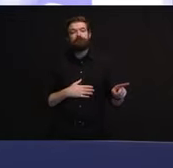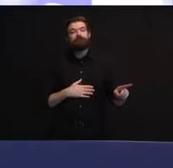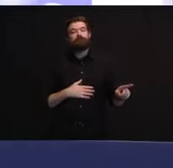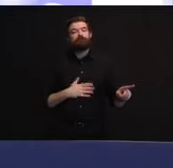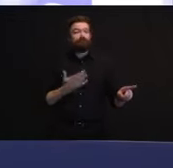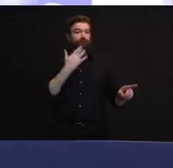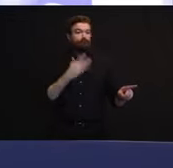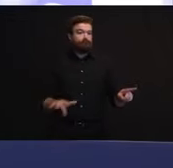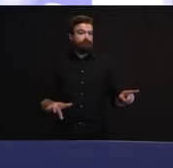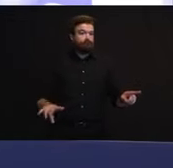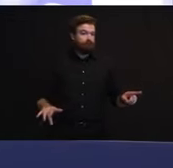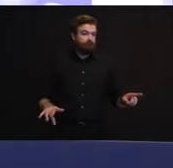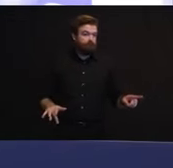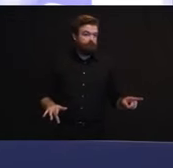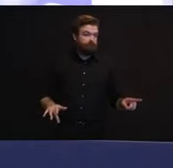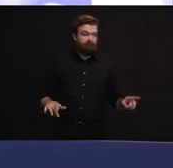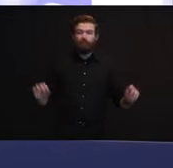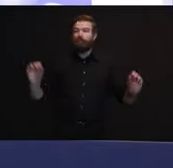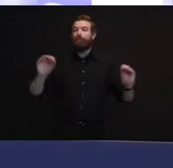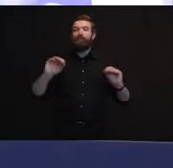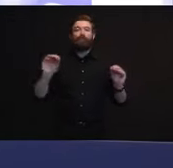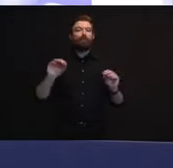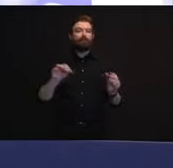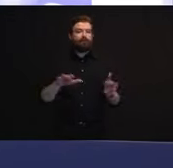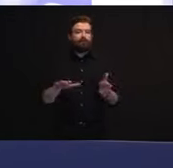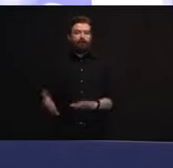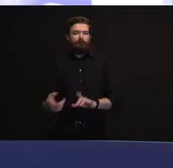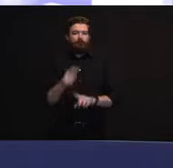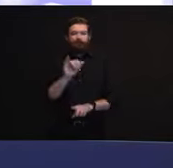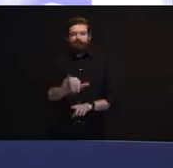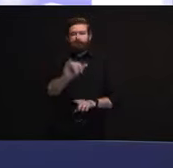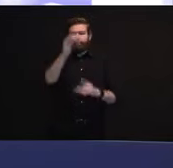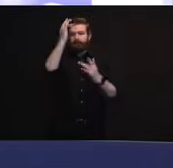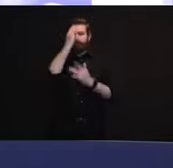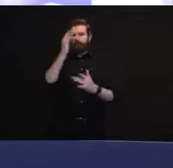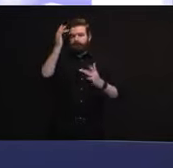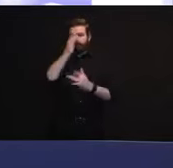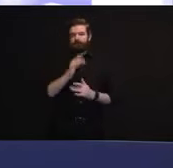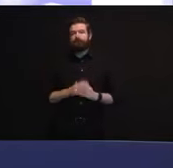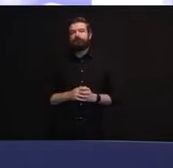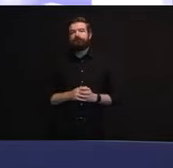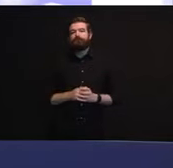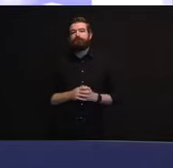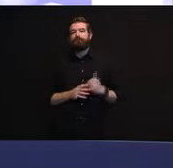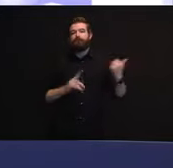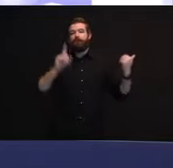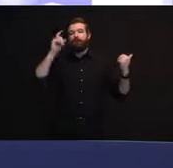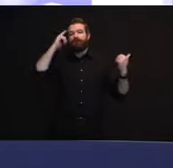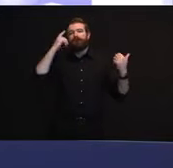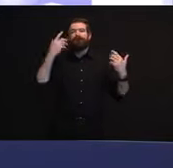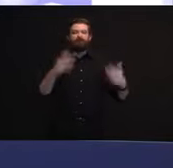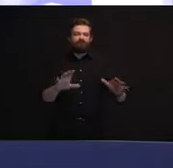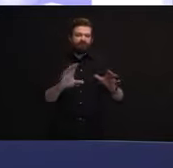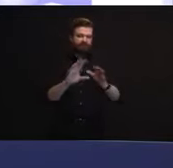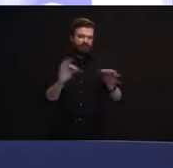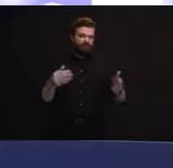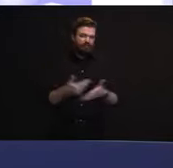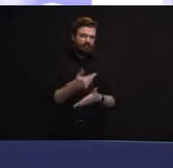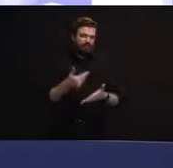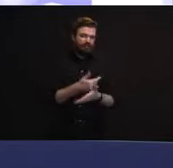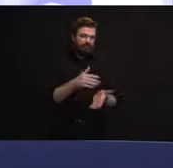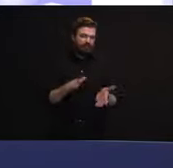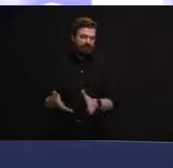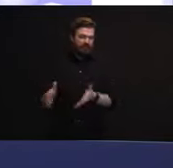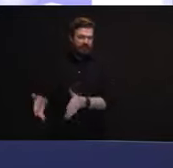deaths reported at this time. The governor reviewed the new cases and deaths reported. In terms of deaths, the breakdown of deaths